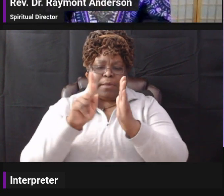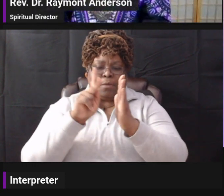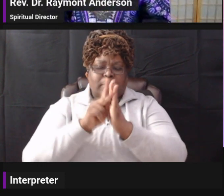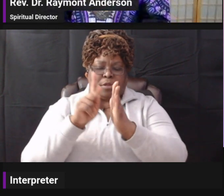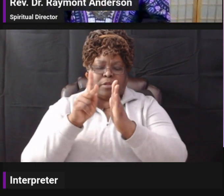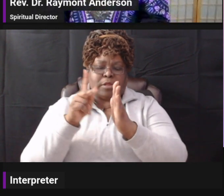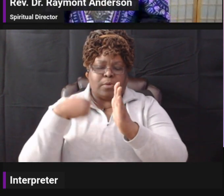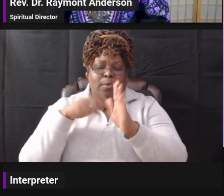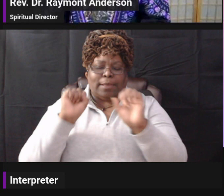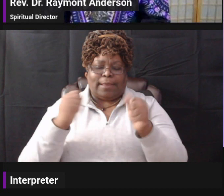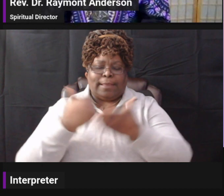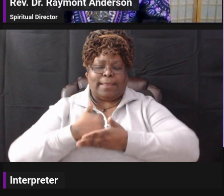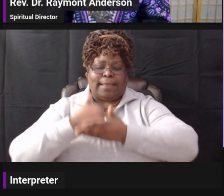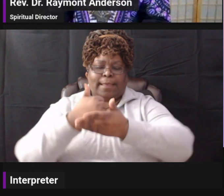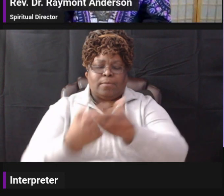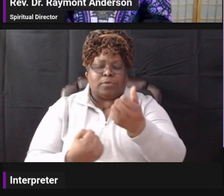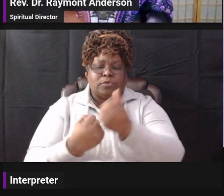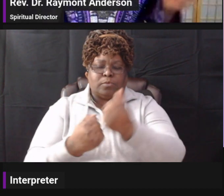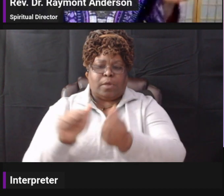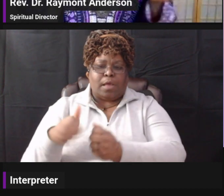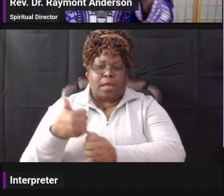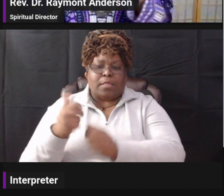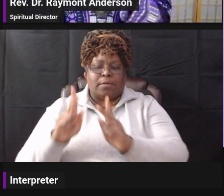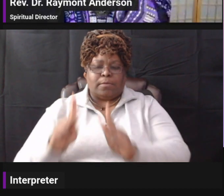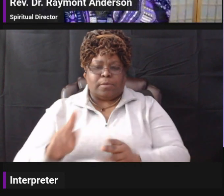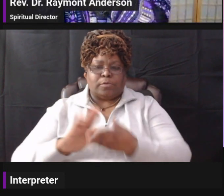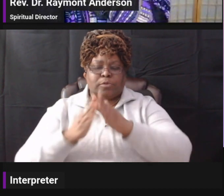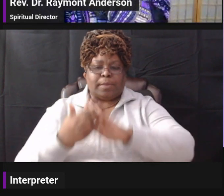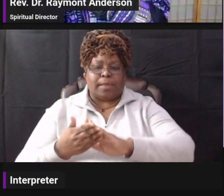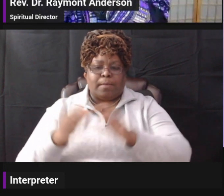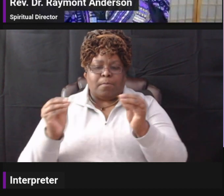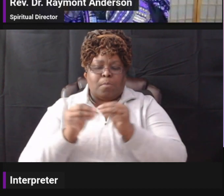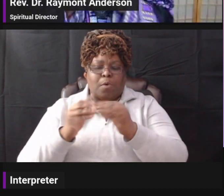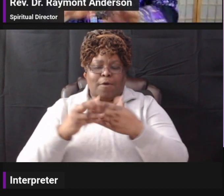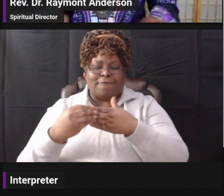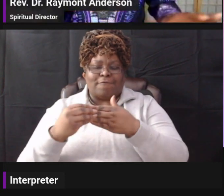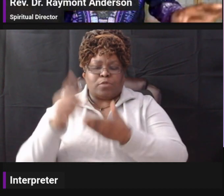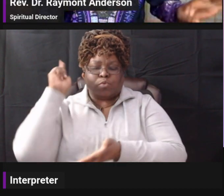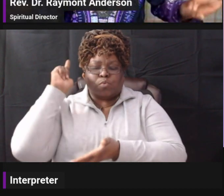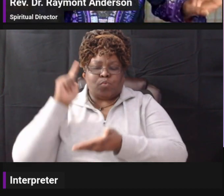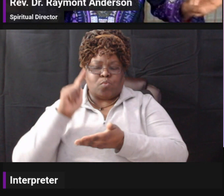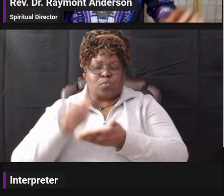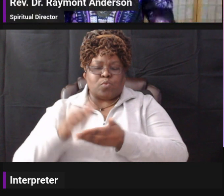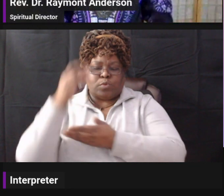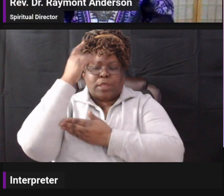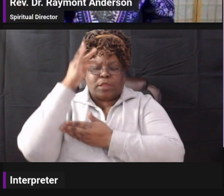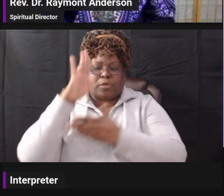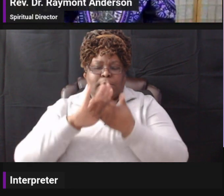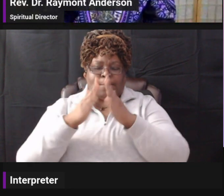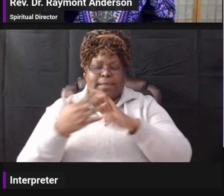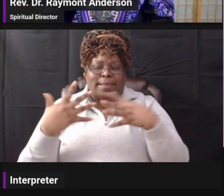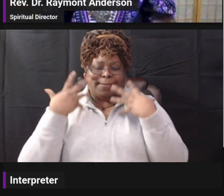others to become more flexible, to reduce their cognitive dissonance, to be healed and eradicated